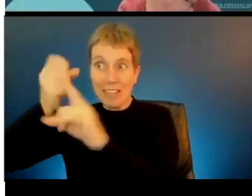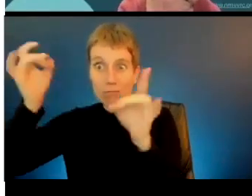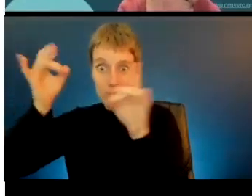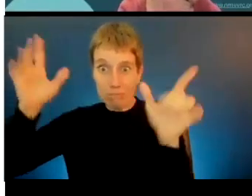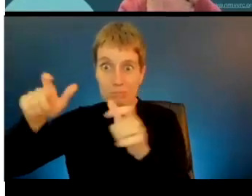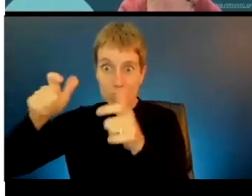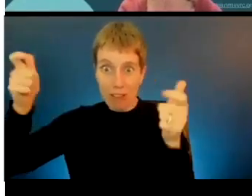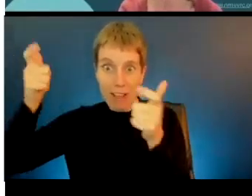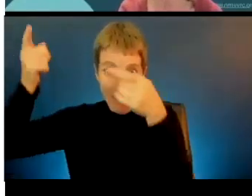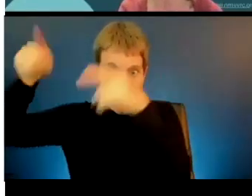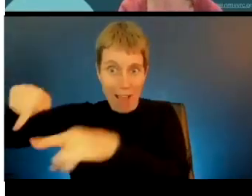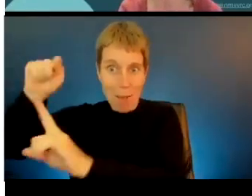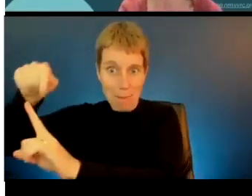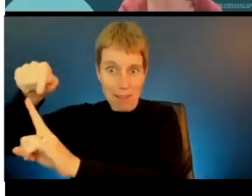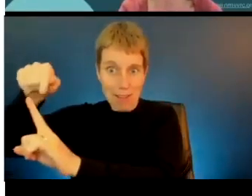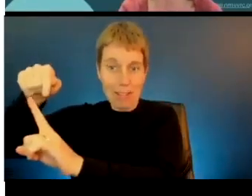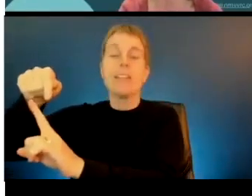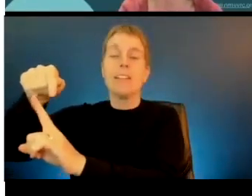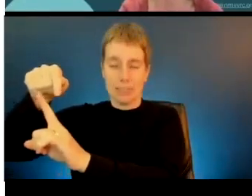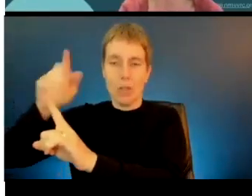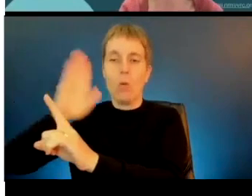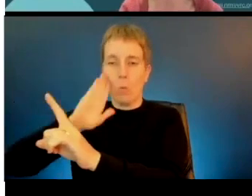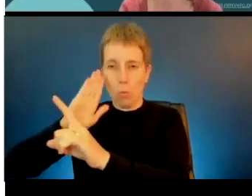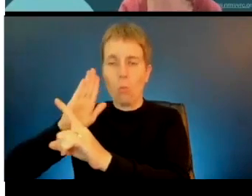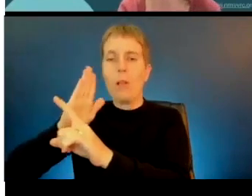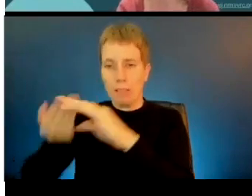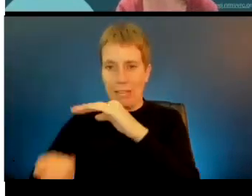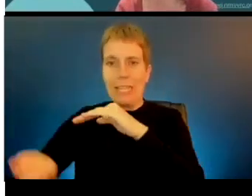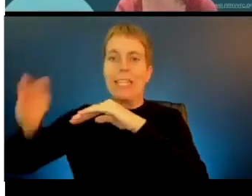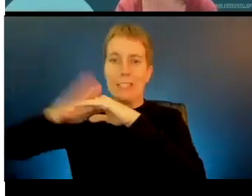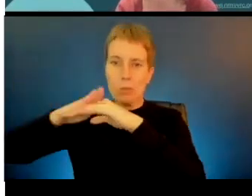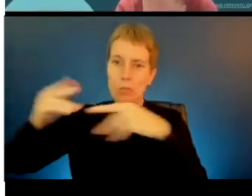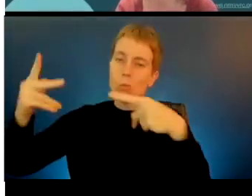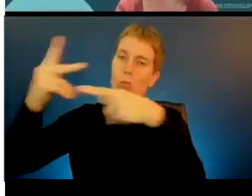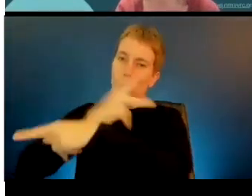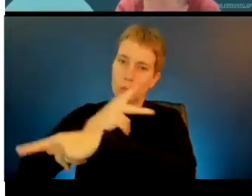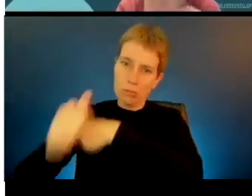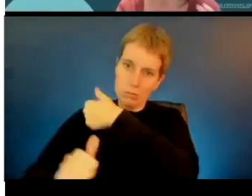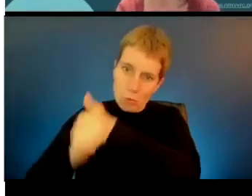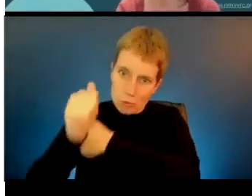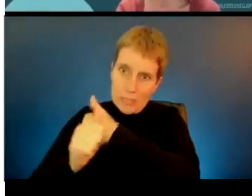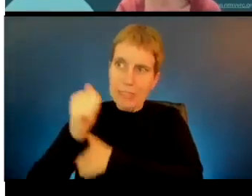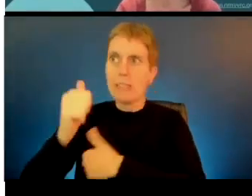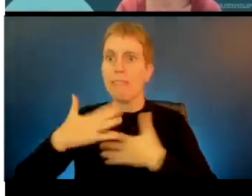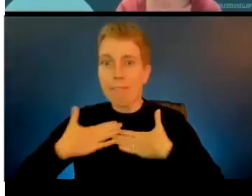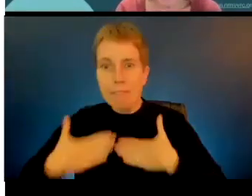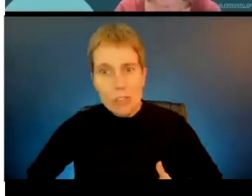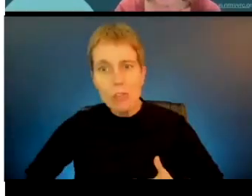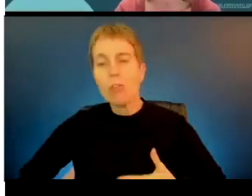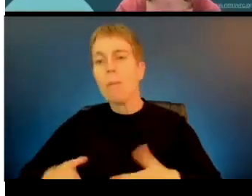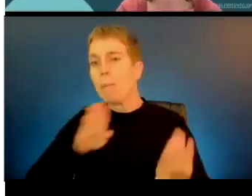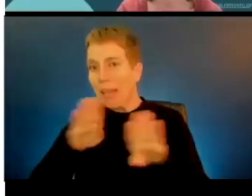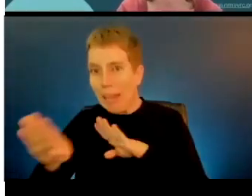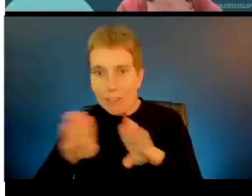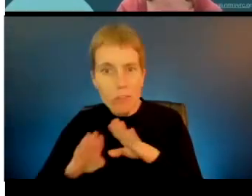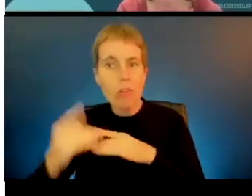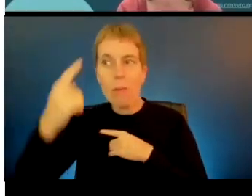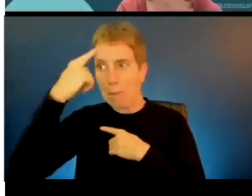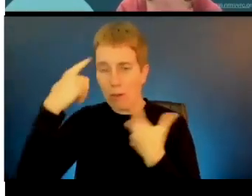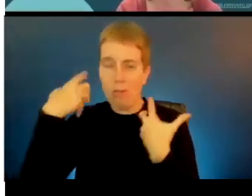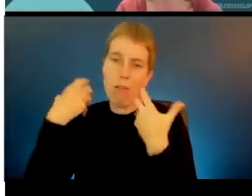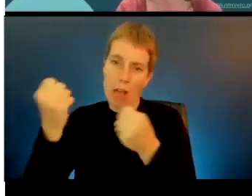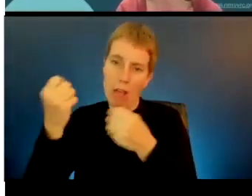to traumatic events do increase the risk for physical, mental, and behavioral health problems. And when they are compounded by